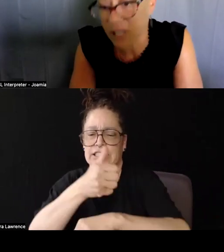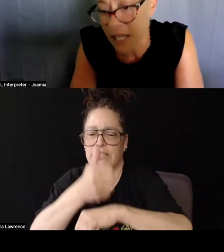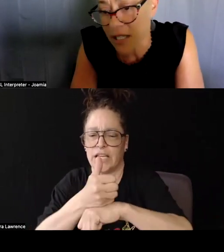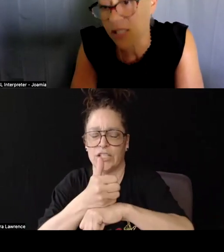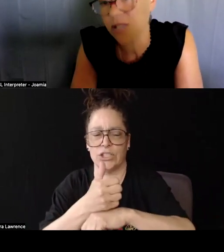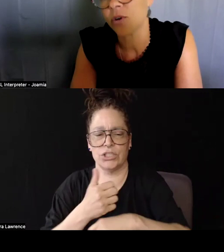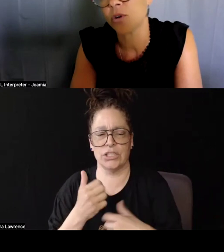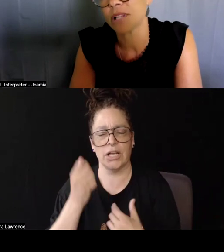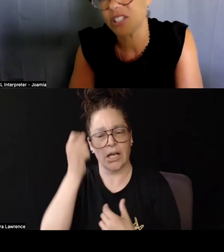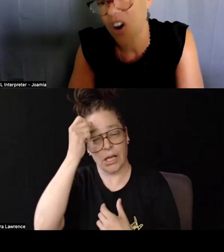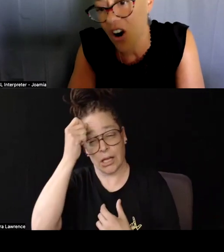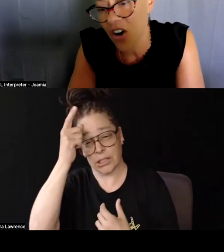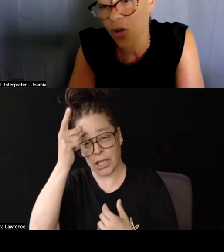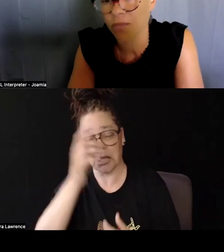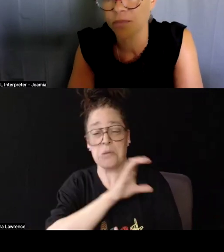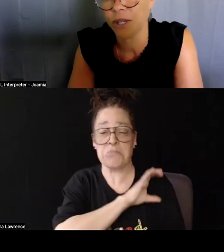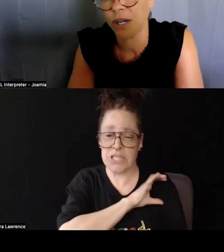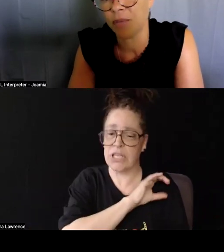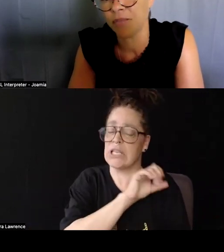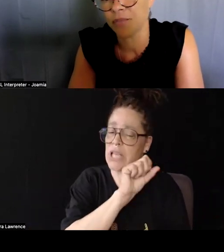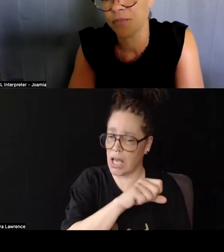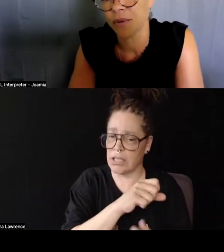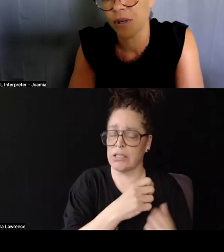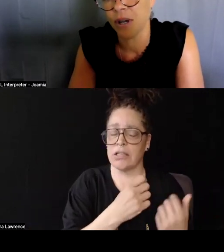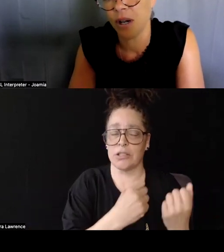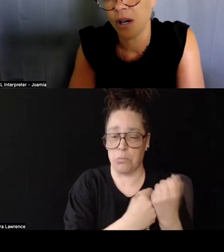incorporating the police or police cars or